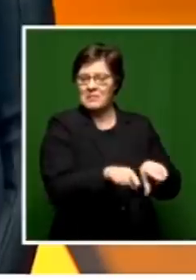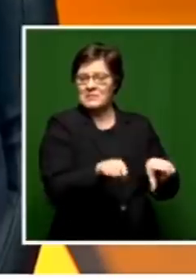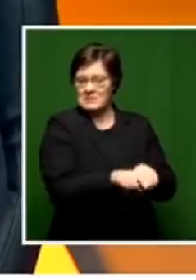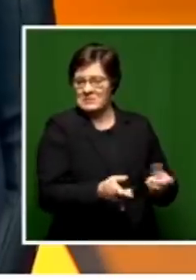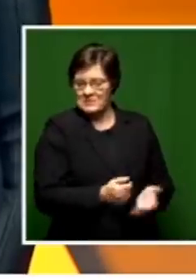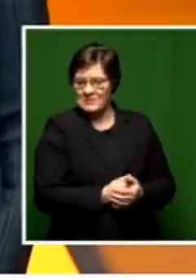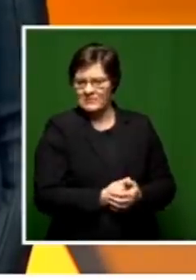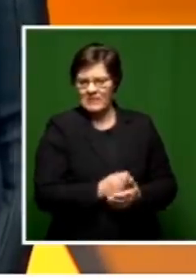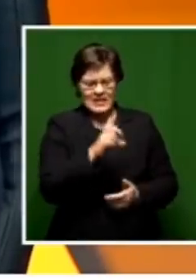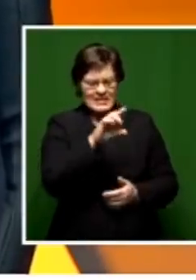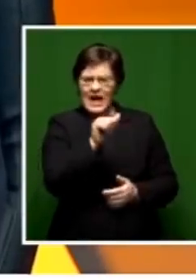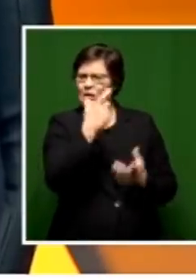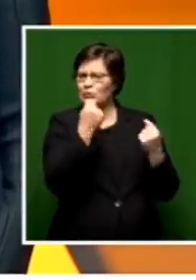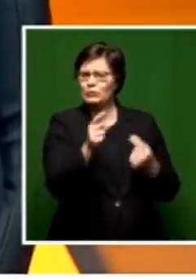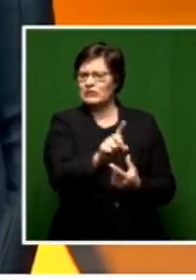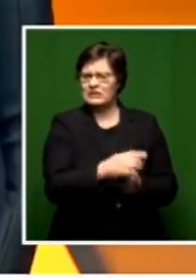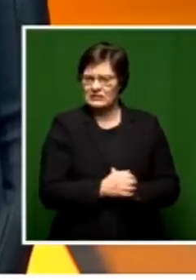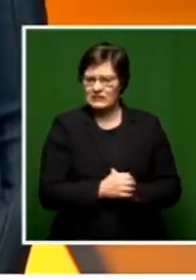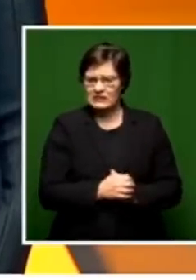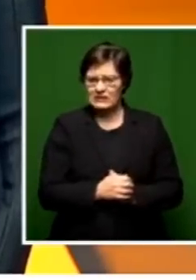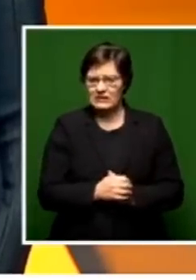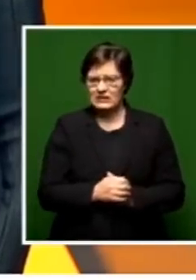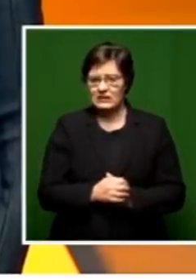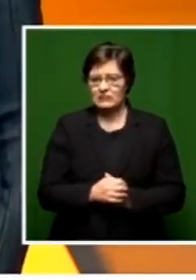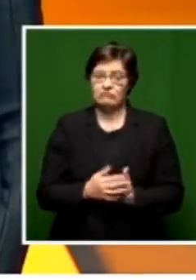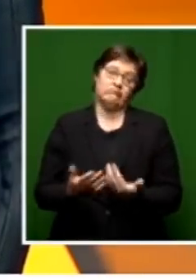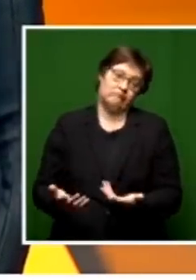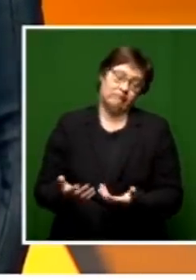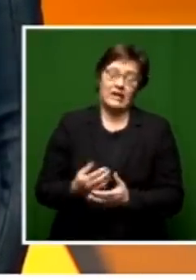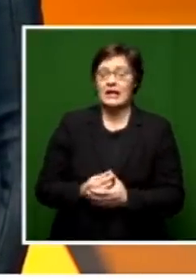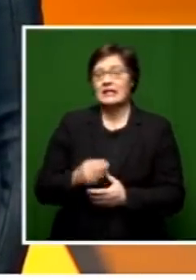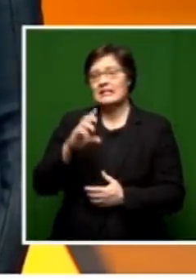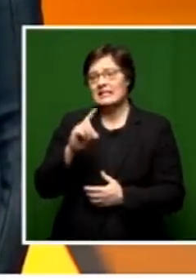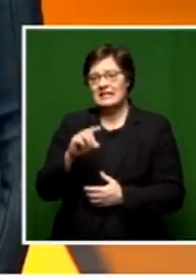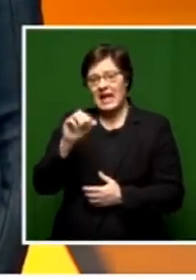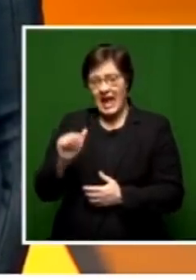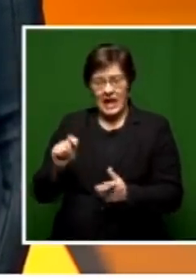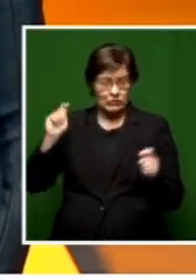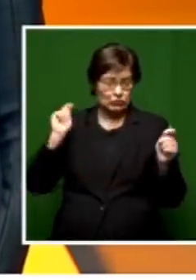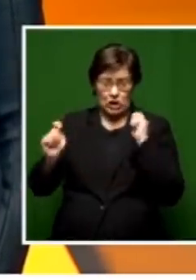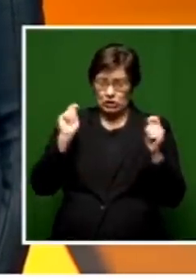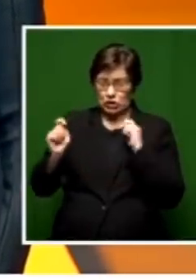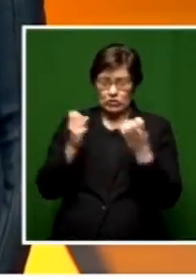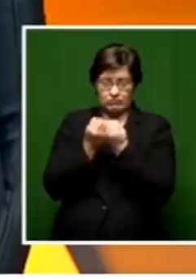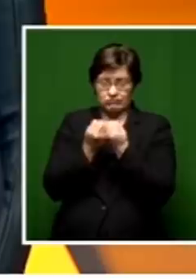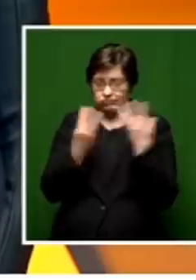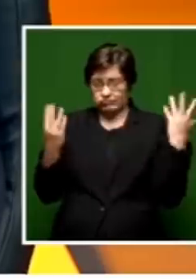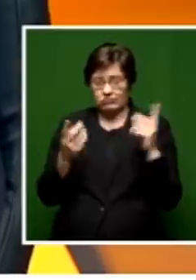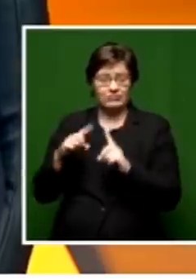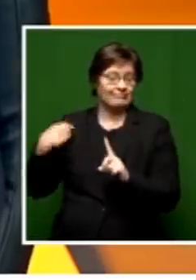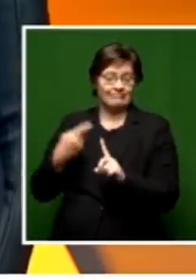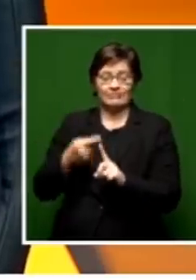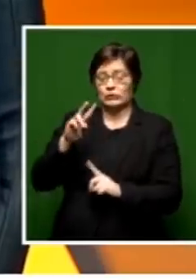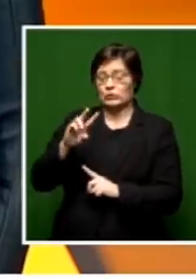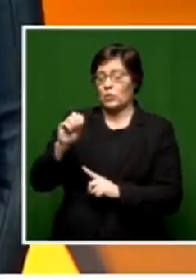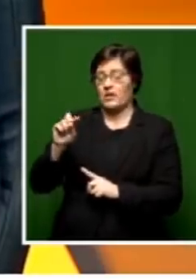went through a number of substantive changes since 2019. Mmusi left, a number of other